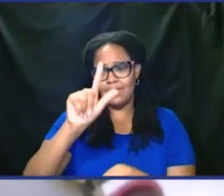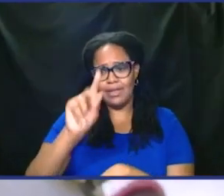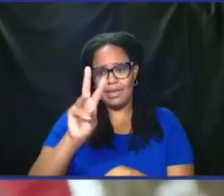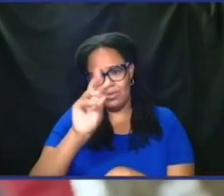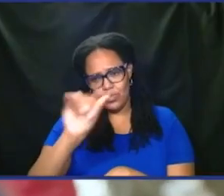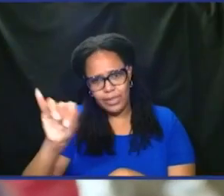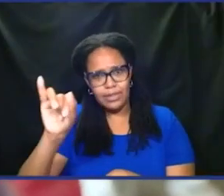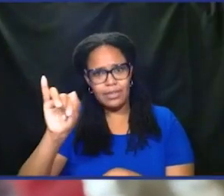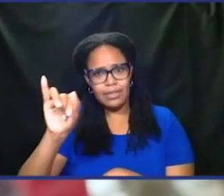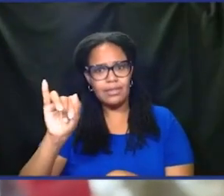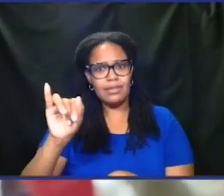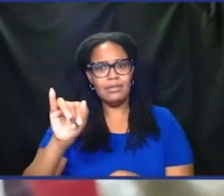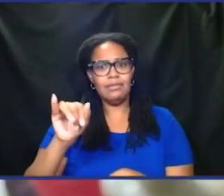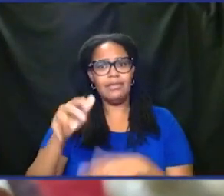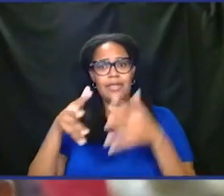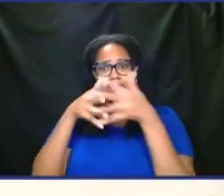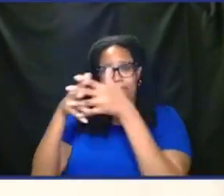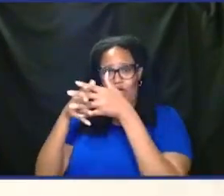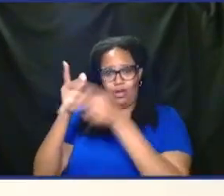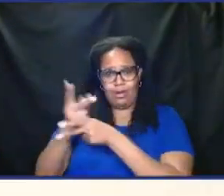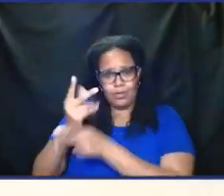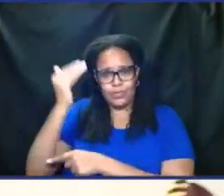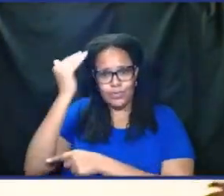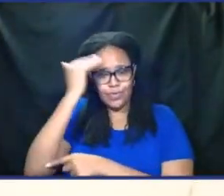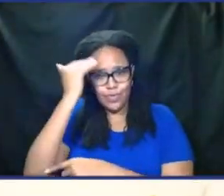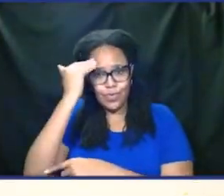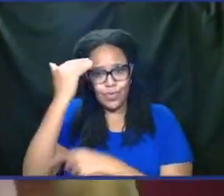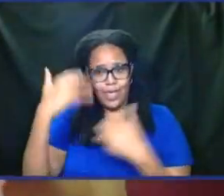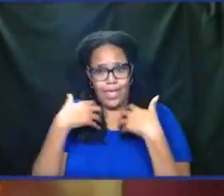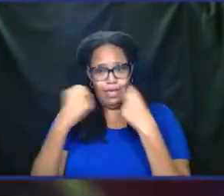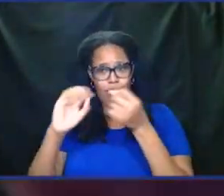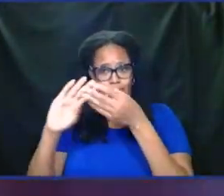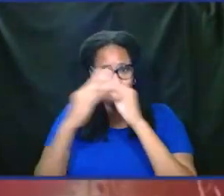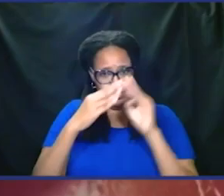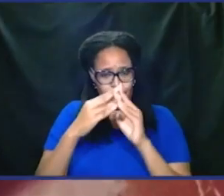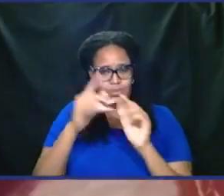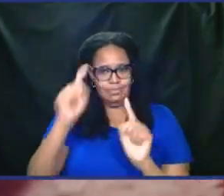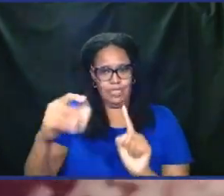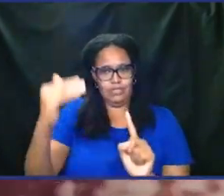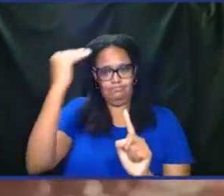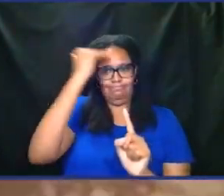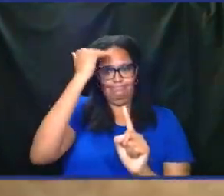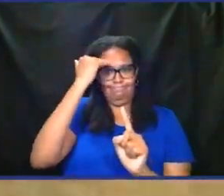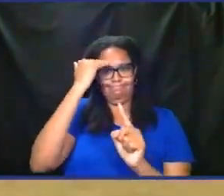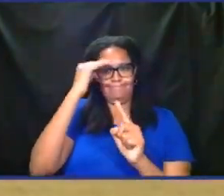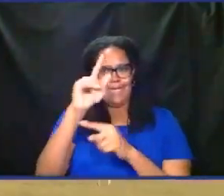resilient communities. Health of the environment and human health are closely linked.